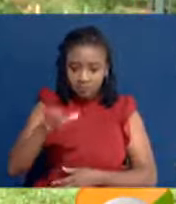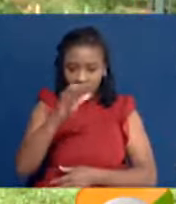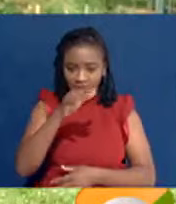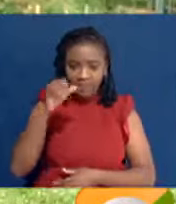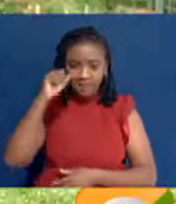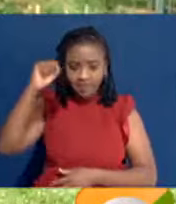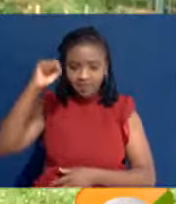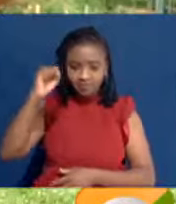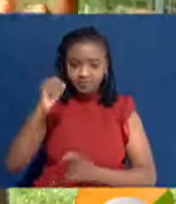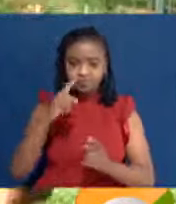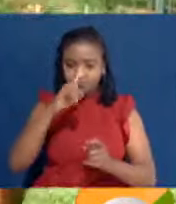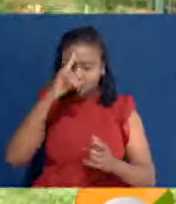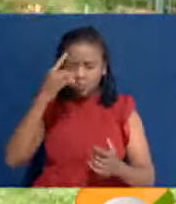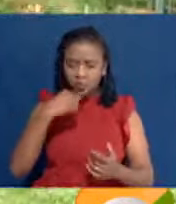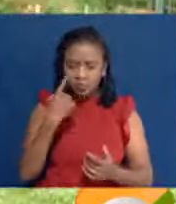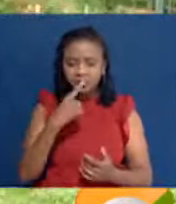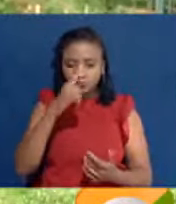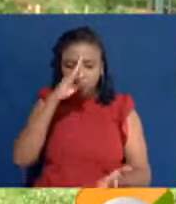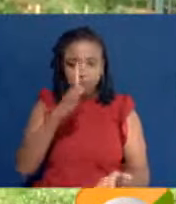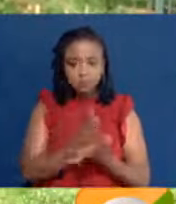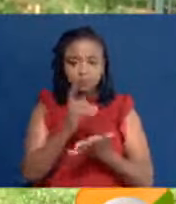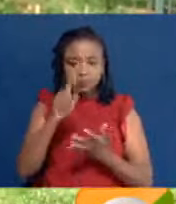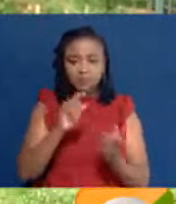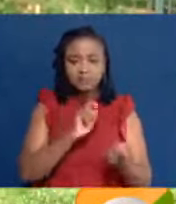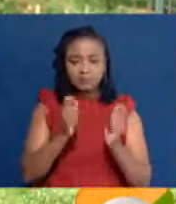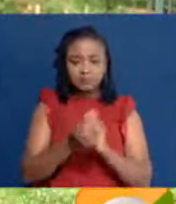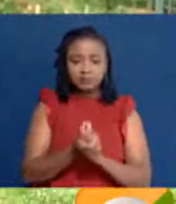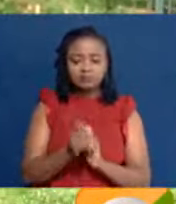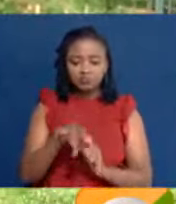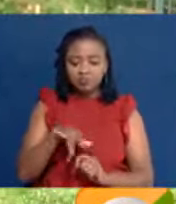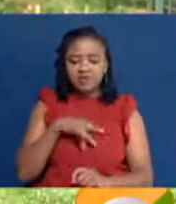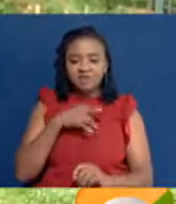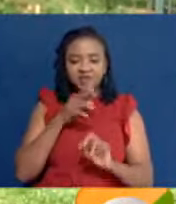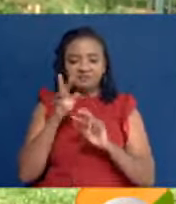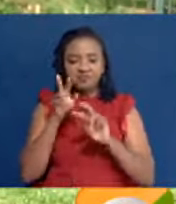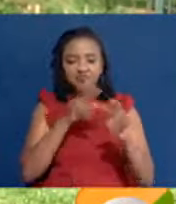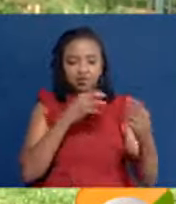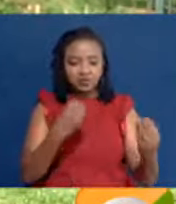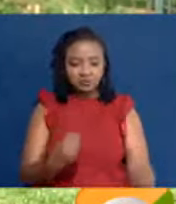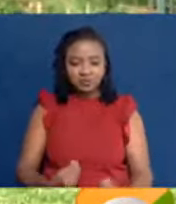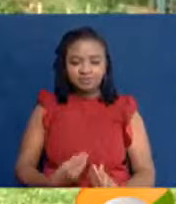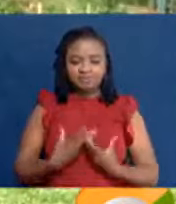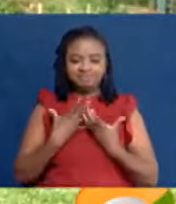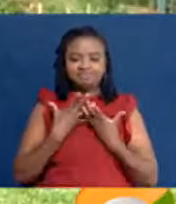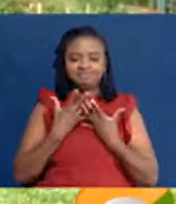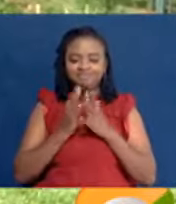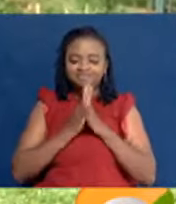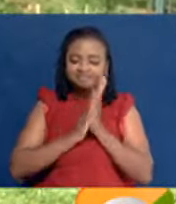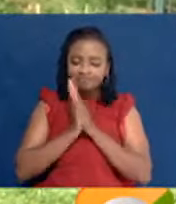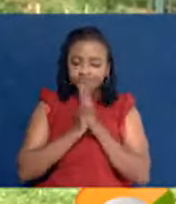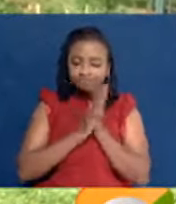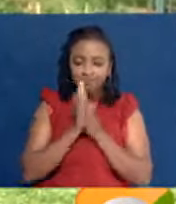that consciousness, you know we will be okay. So I'm inspired greatly by the